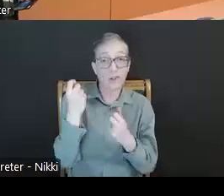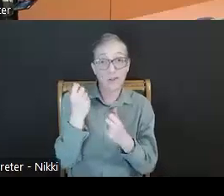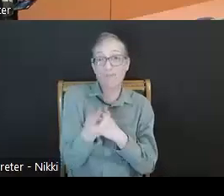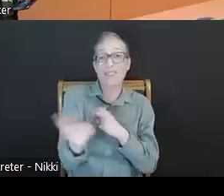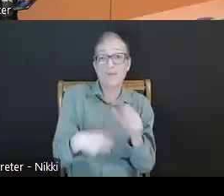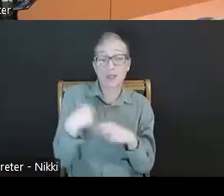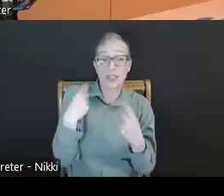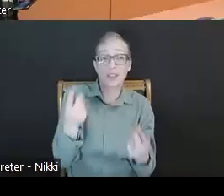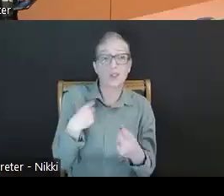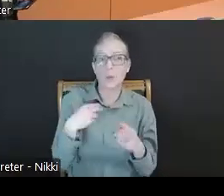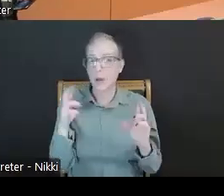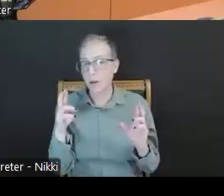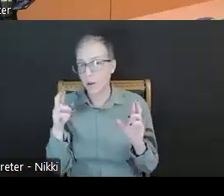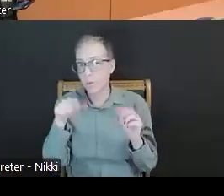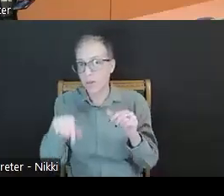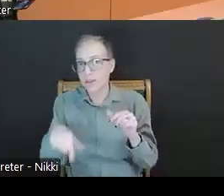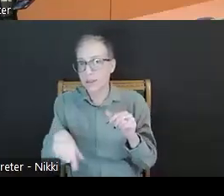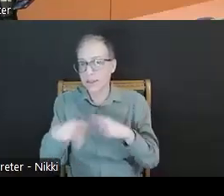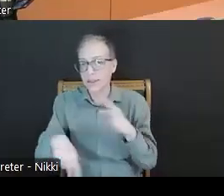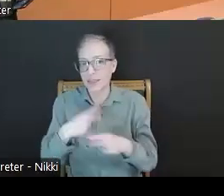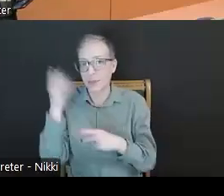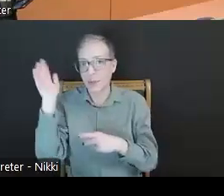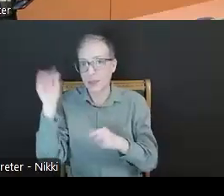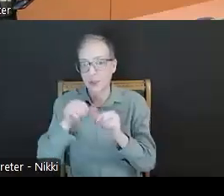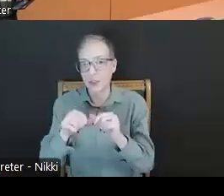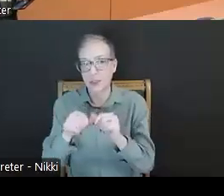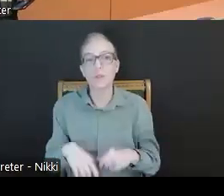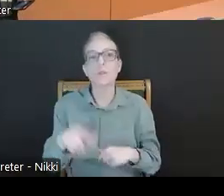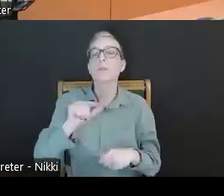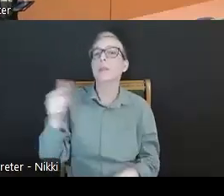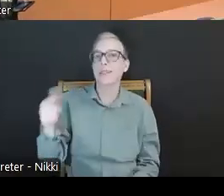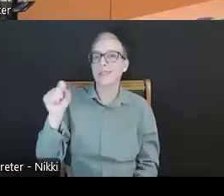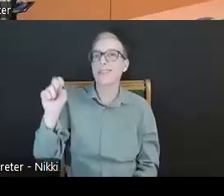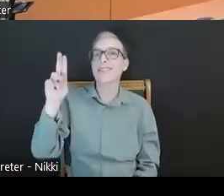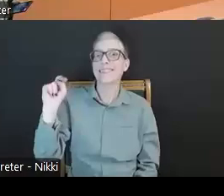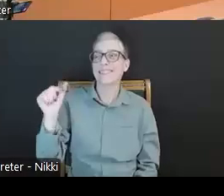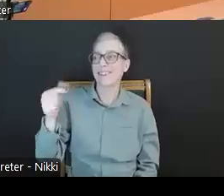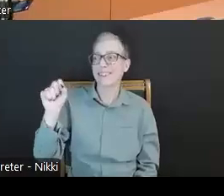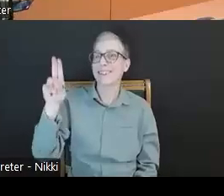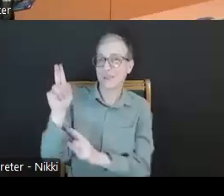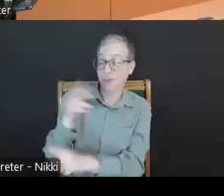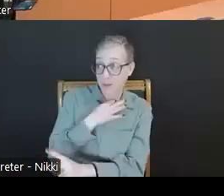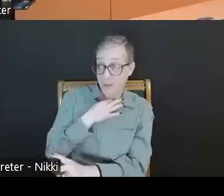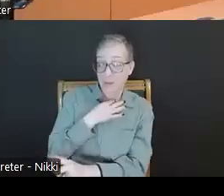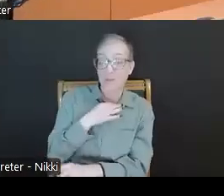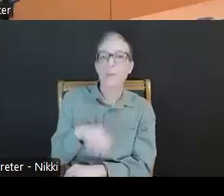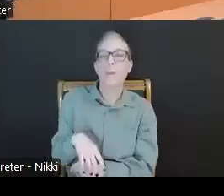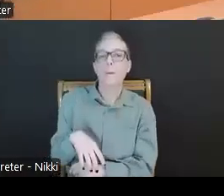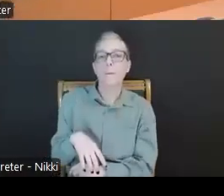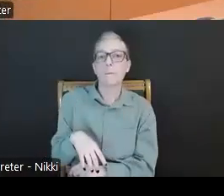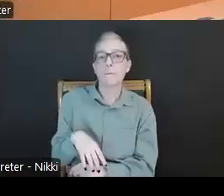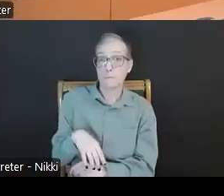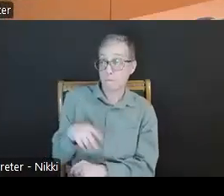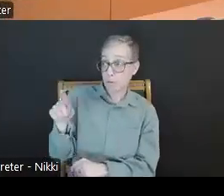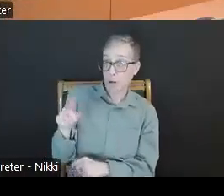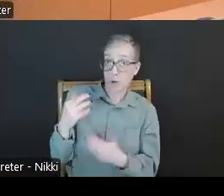future years. Okay, Sungsu, back to you. I'm curious about two things. One is, are you collecting any